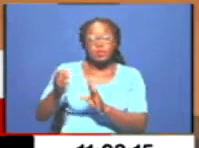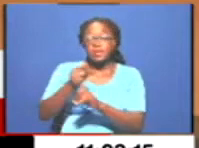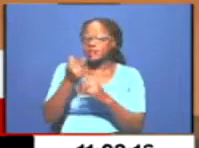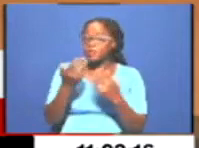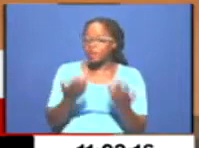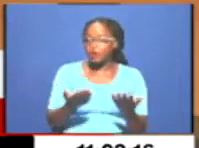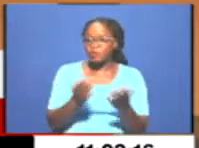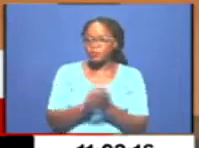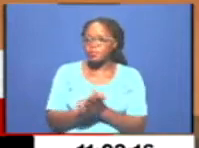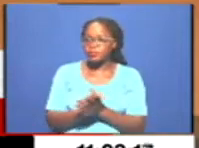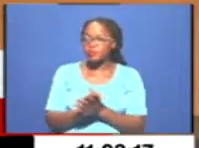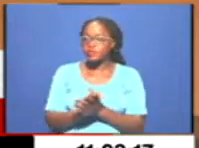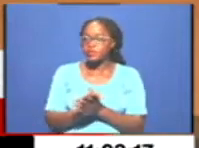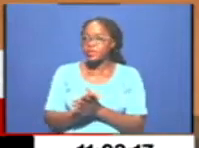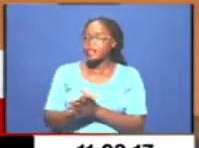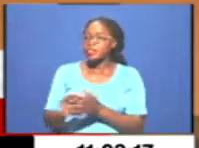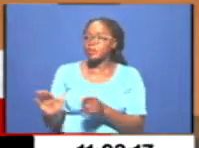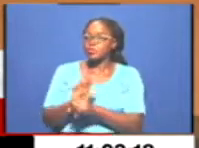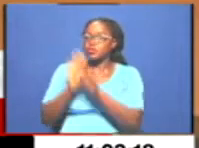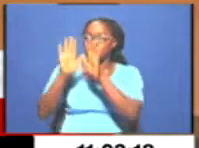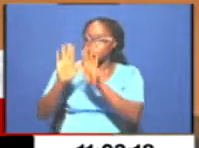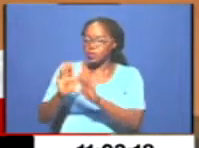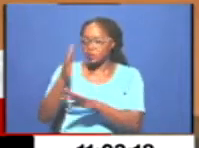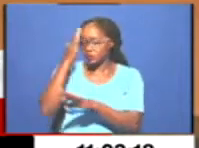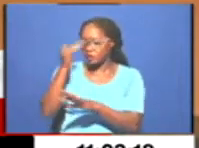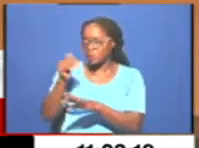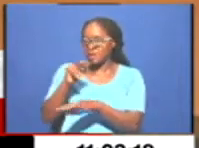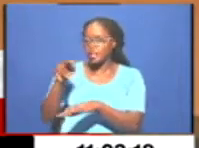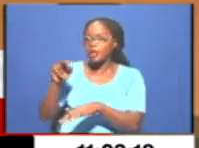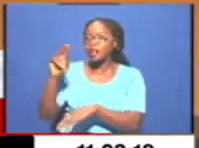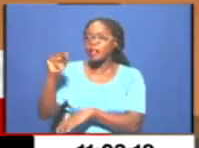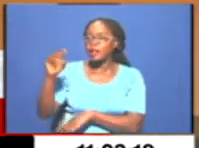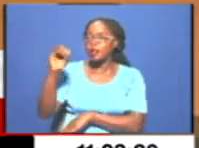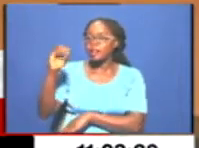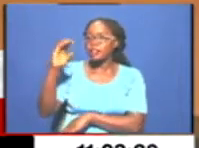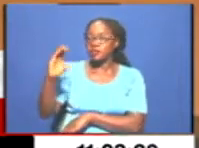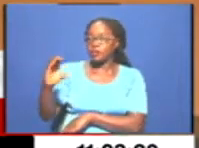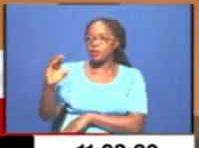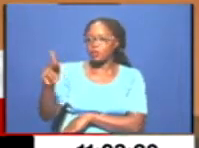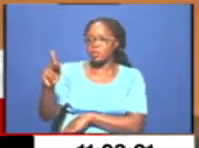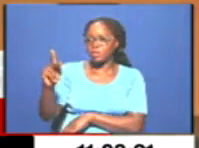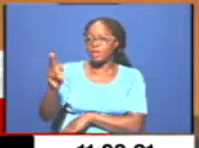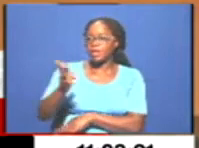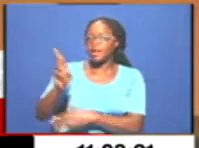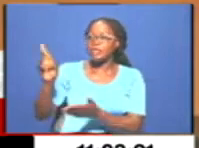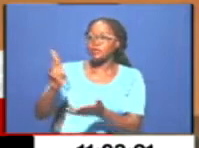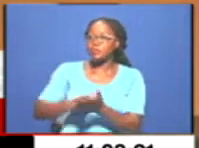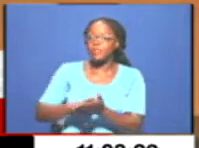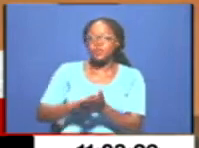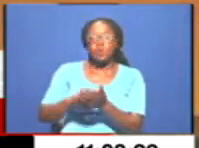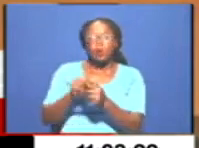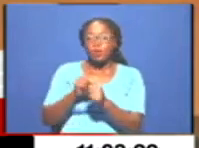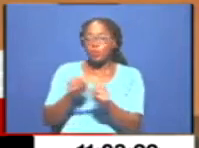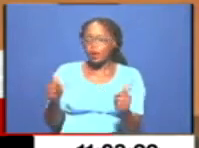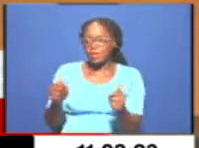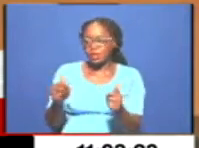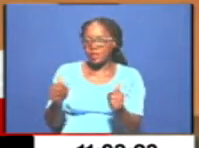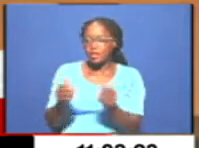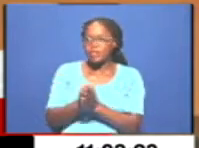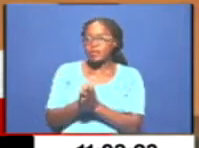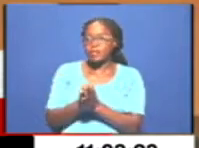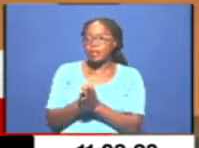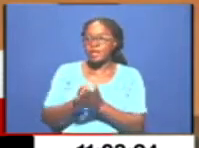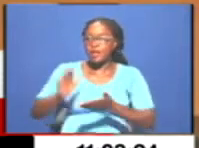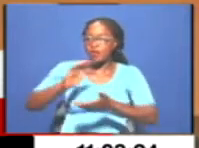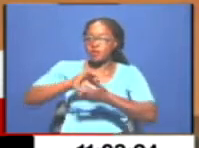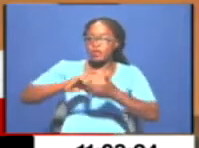That's probably the most important, because the National Olympic Committee, and I have to keep repeating the Commonwealth Games Federation because of